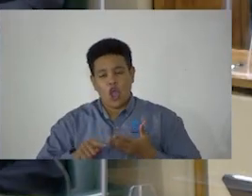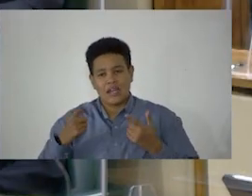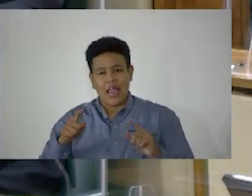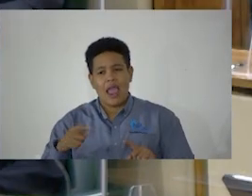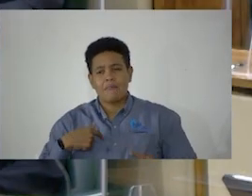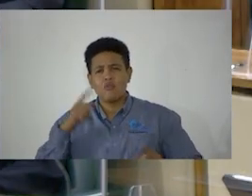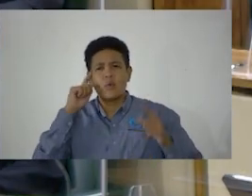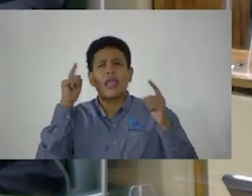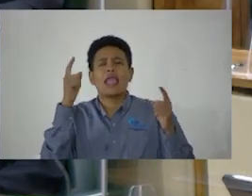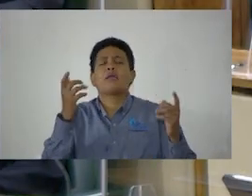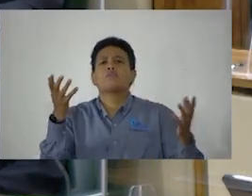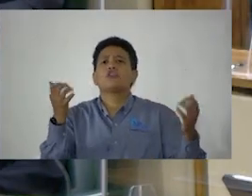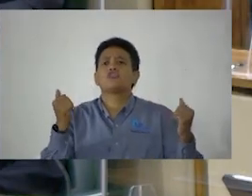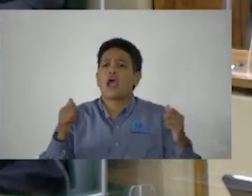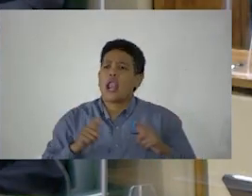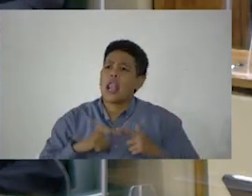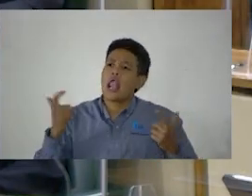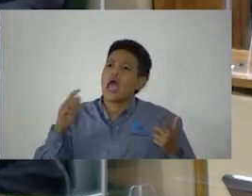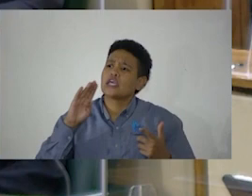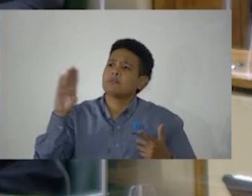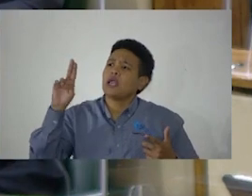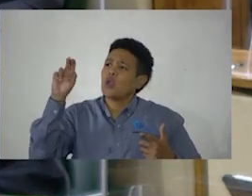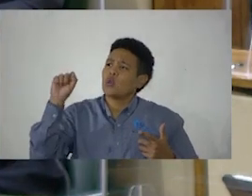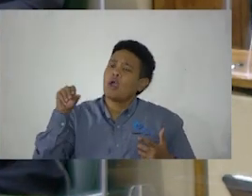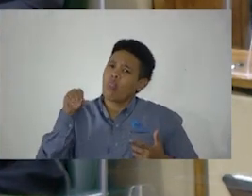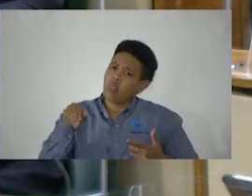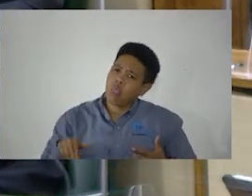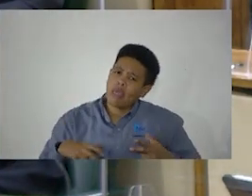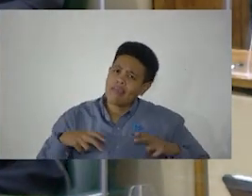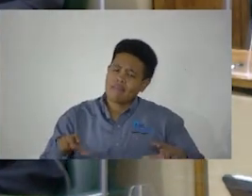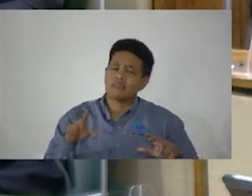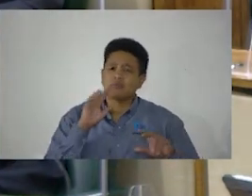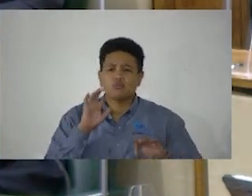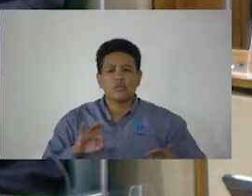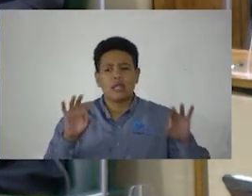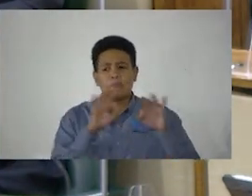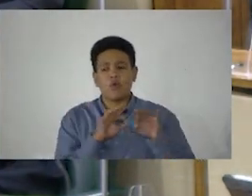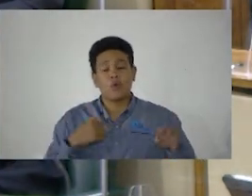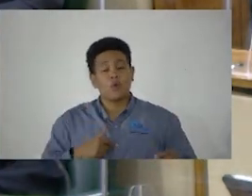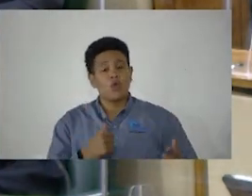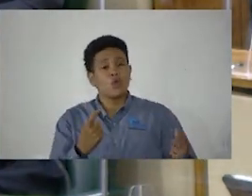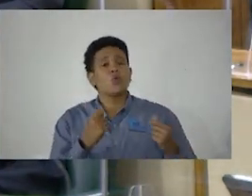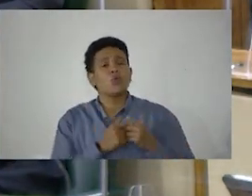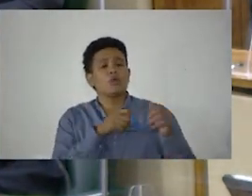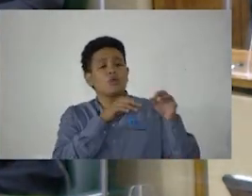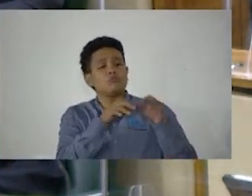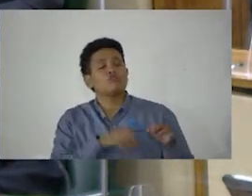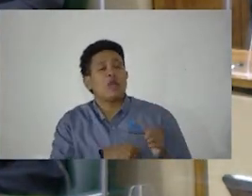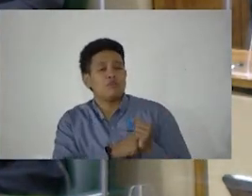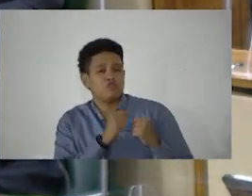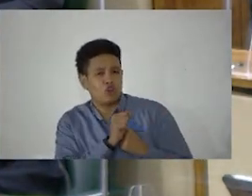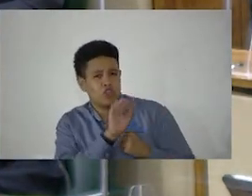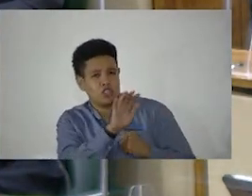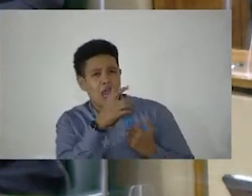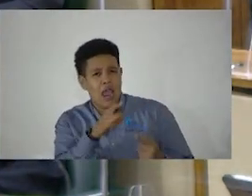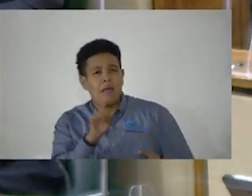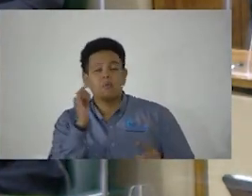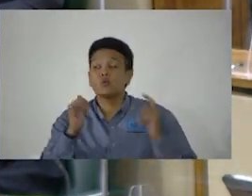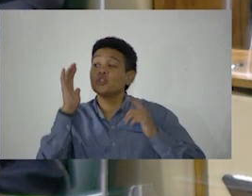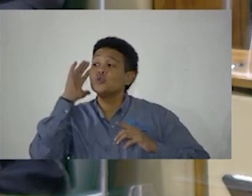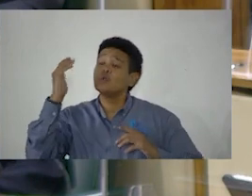to attract larger US billion dollar investments, it is imperative that we do so within prescribed structures, which will